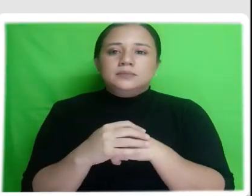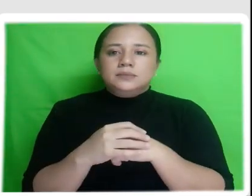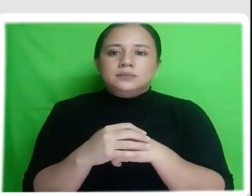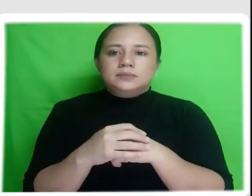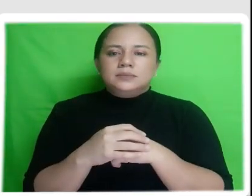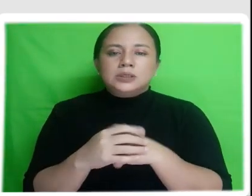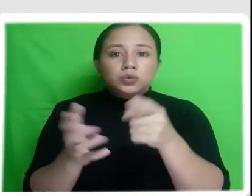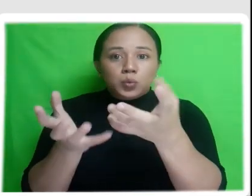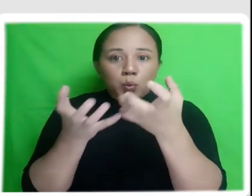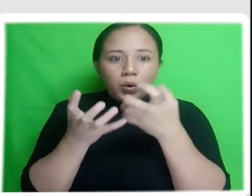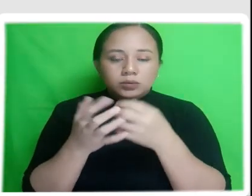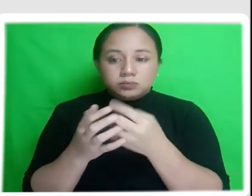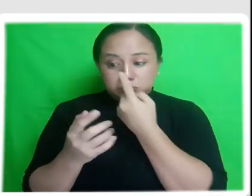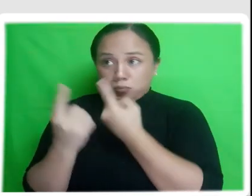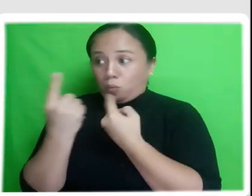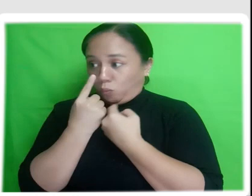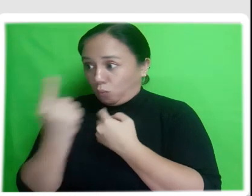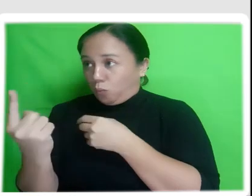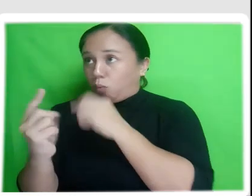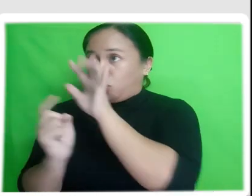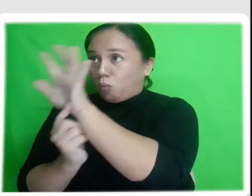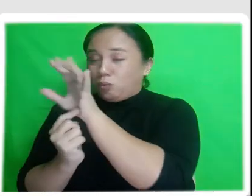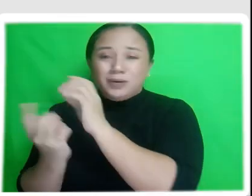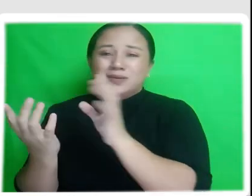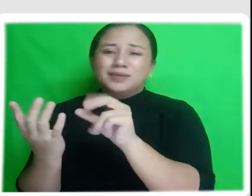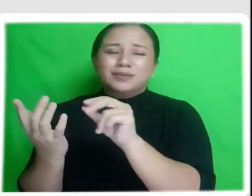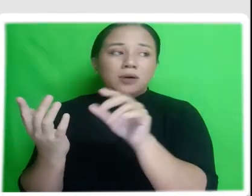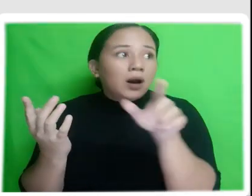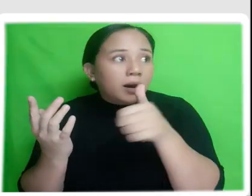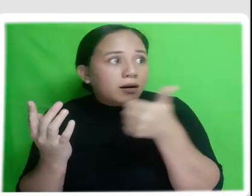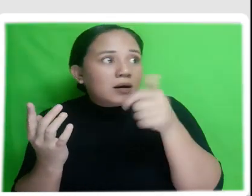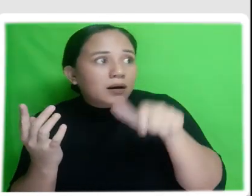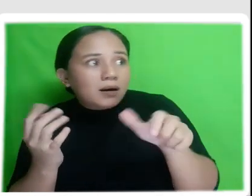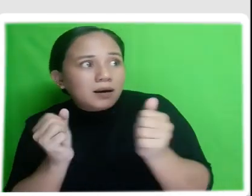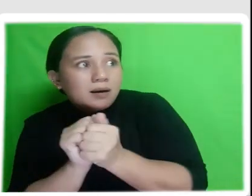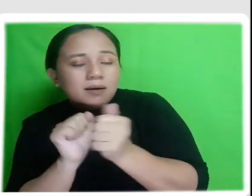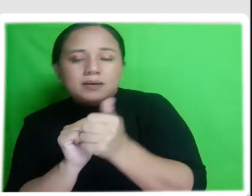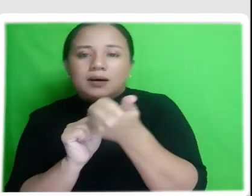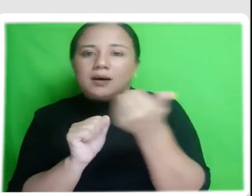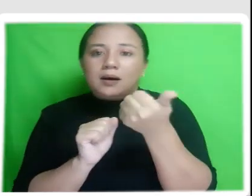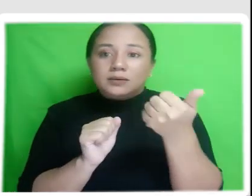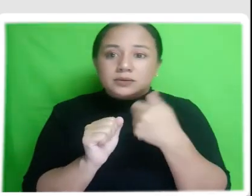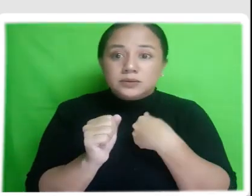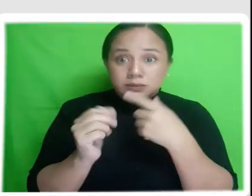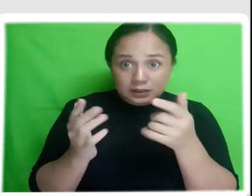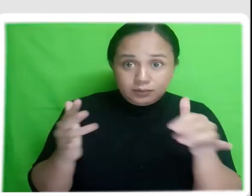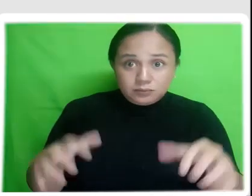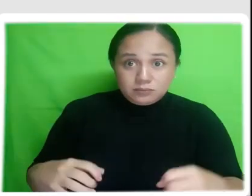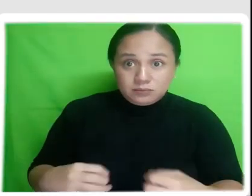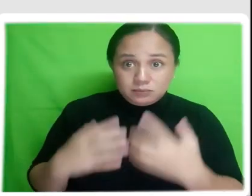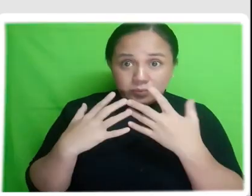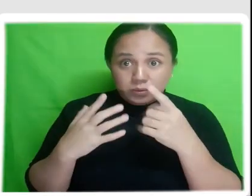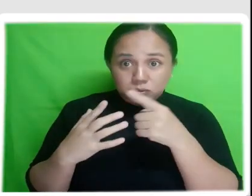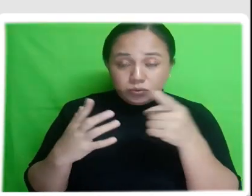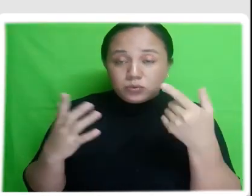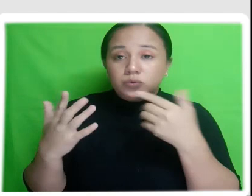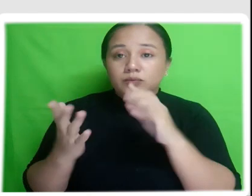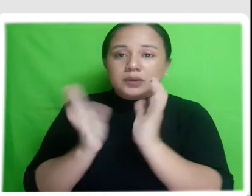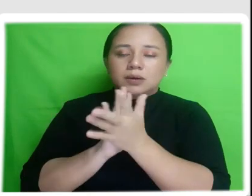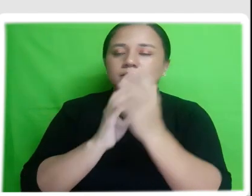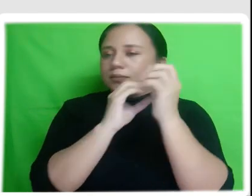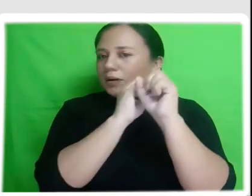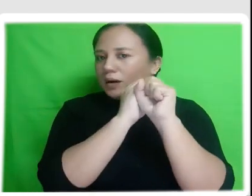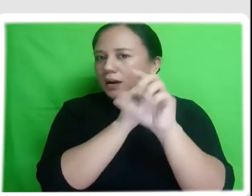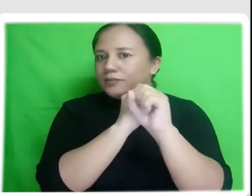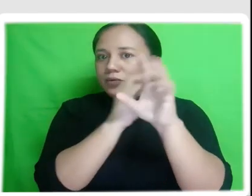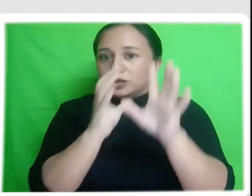you are not alone, that there are others. So is that what motivates you now to be an advocate, no?